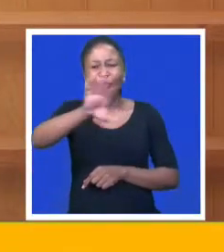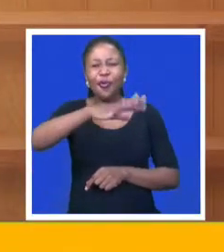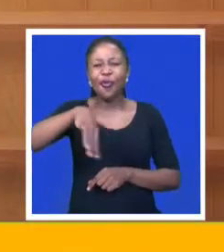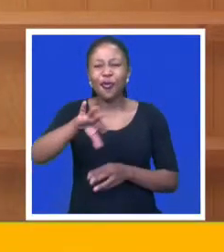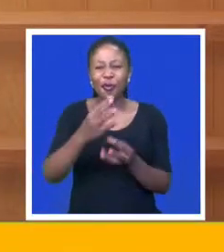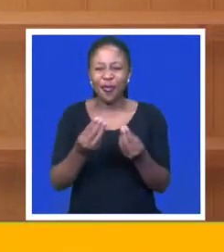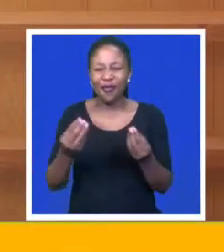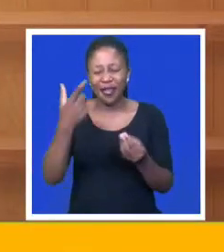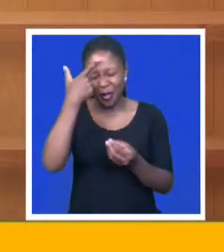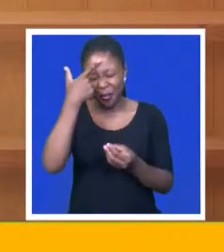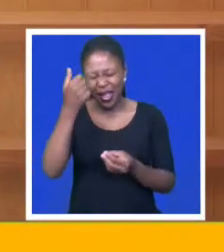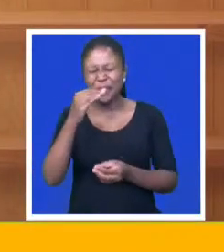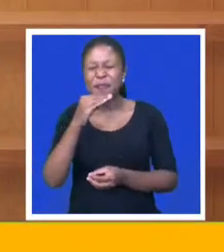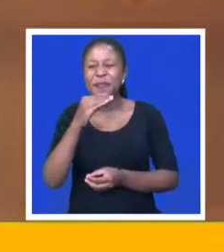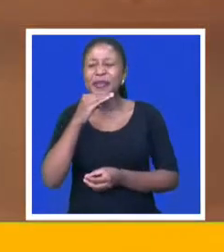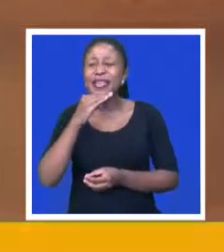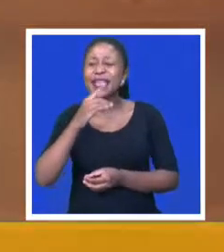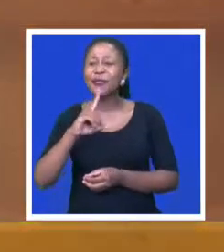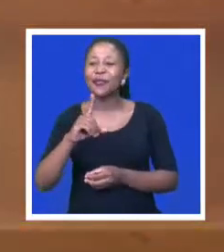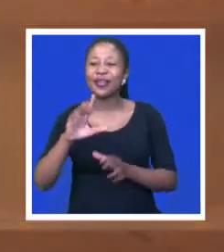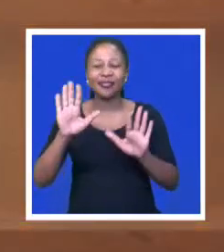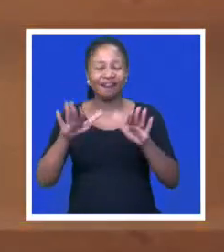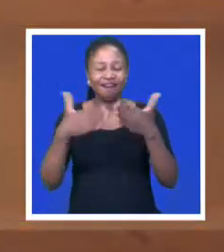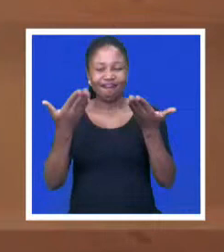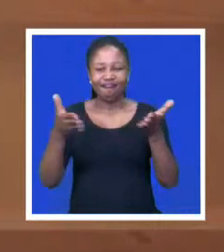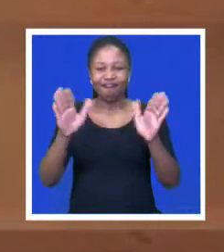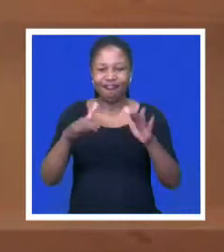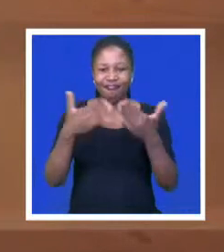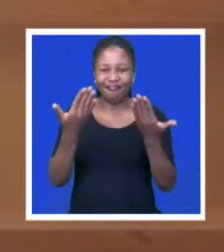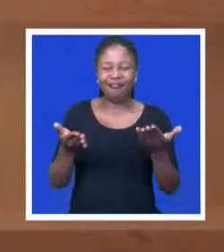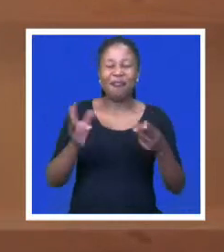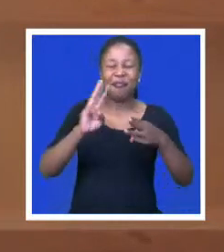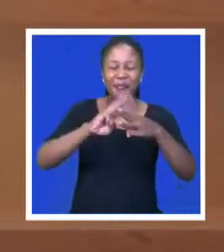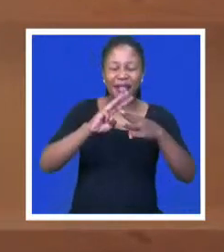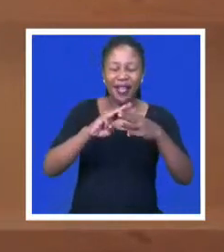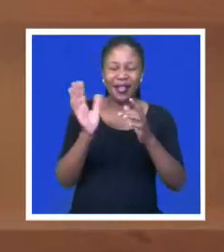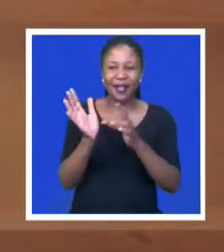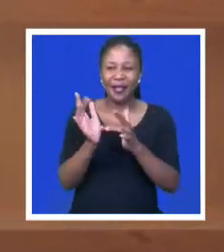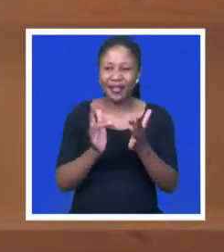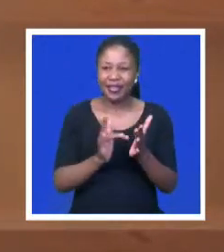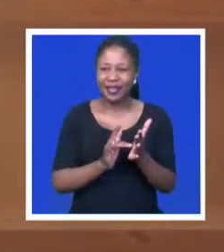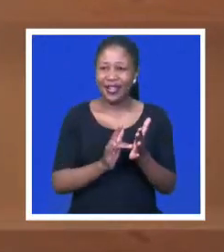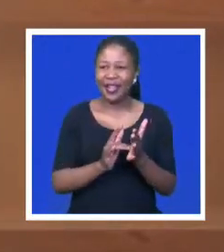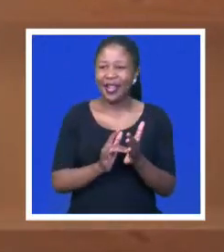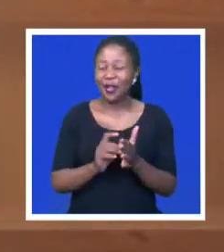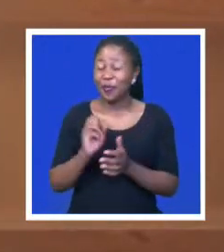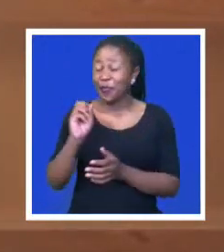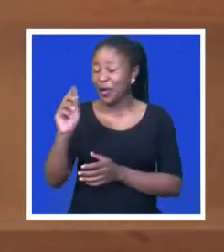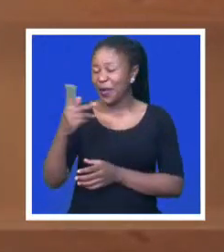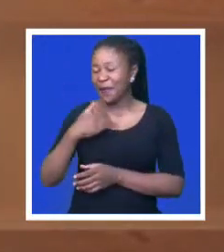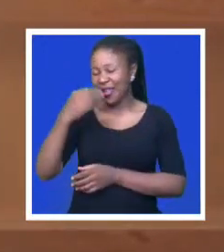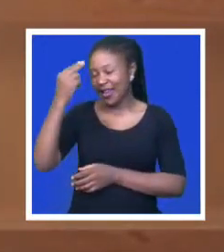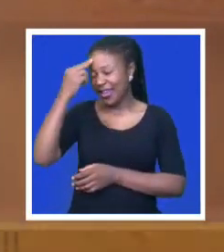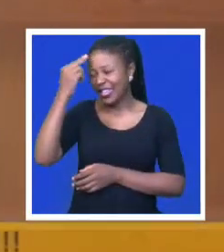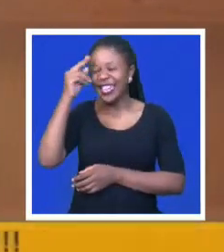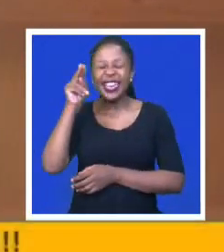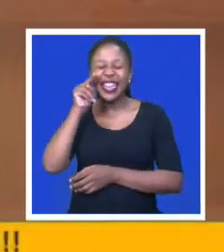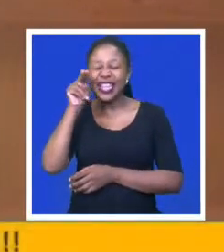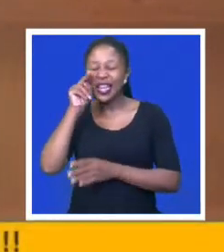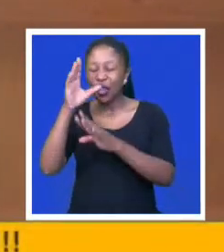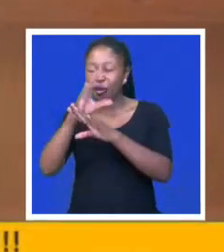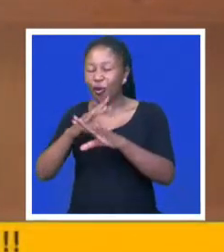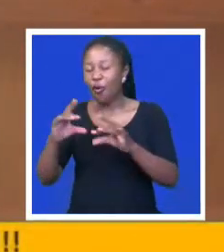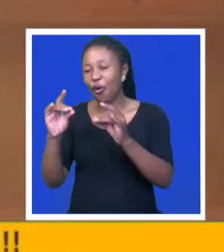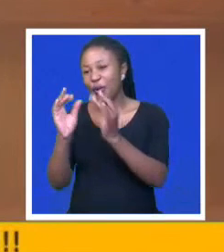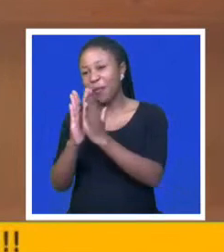Basically, that's it. Yes, ma'am. Okay. I'm assuming that the Form 4s are going to need their Bibles, of course. Form 4s, I hope that you are ready for your lesson. And of course, just